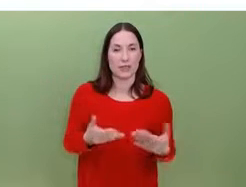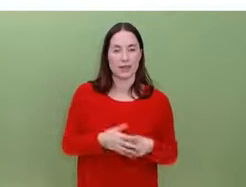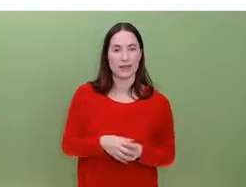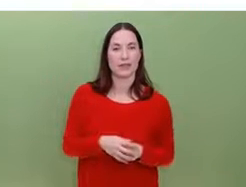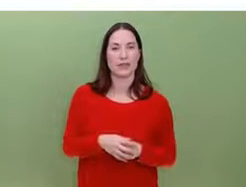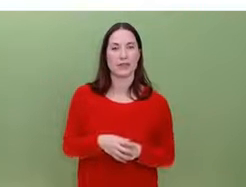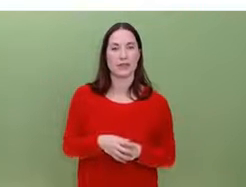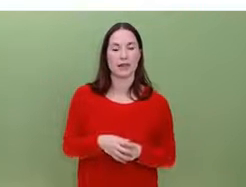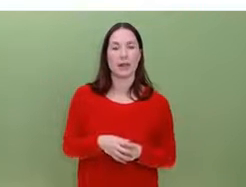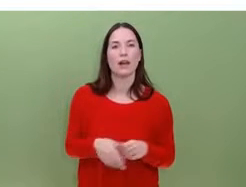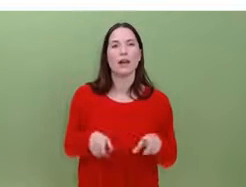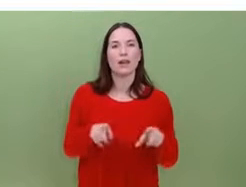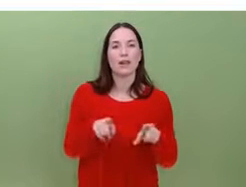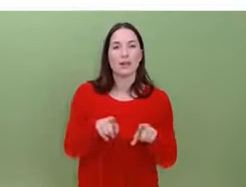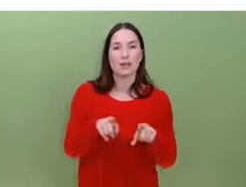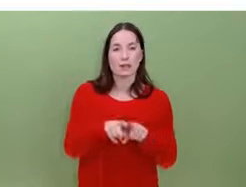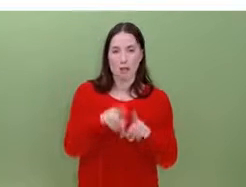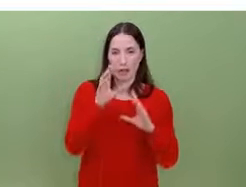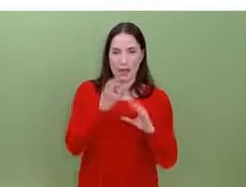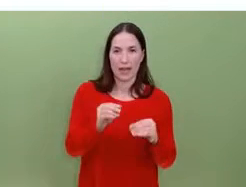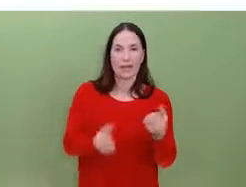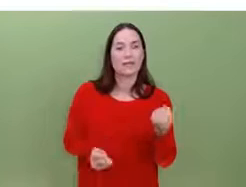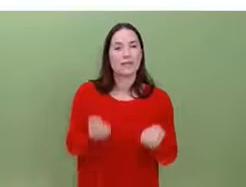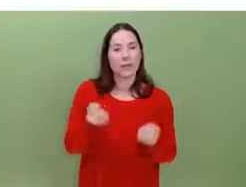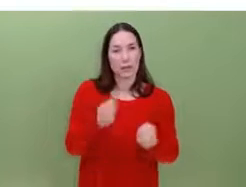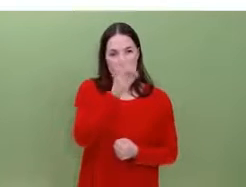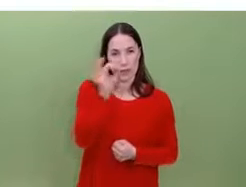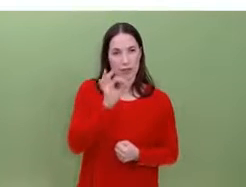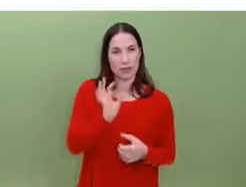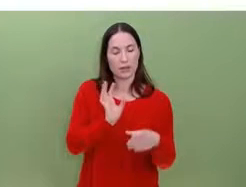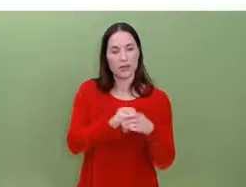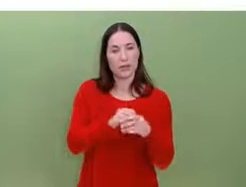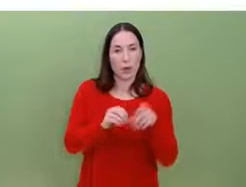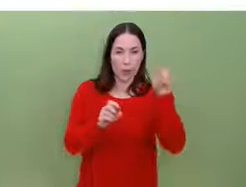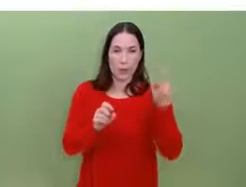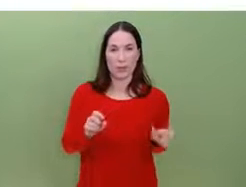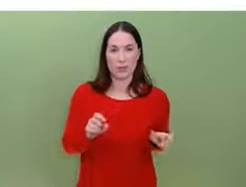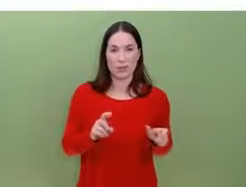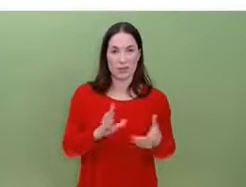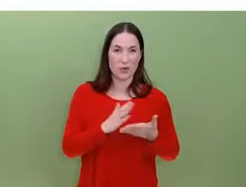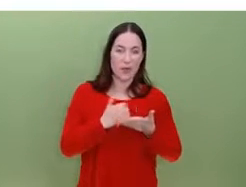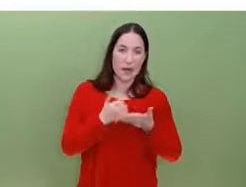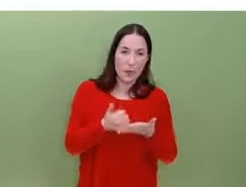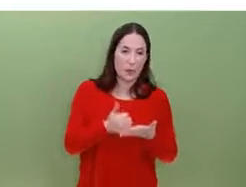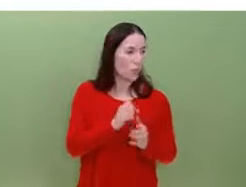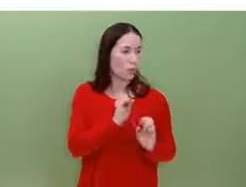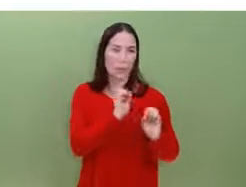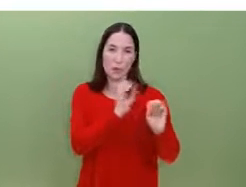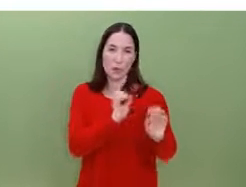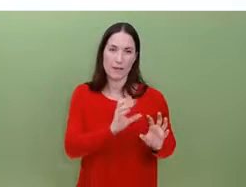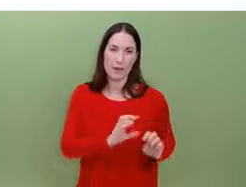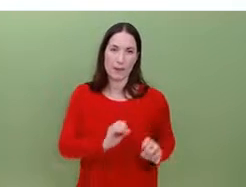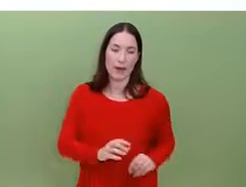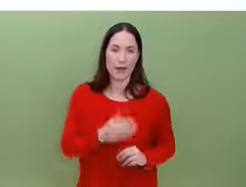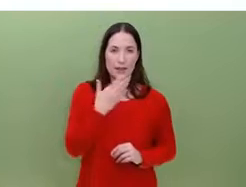put some evaluation questions into the Slido window. So it'd be really, really helpful to have your feedback by clicking on